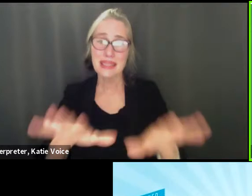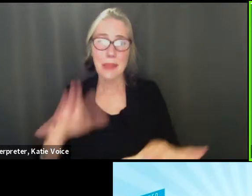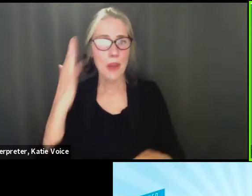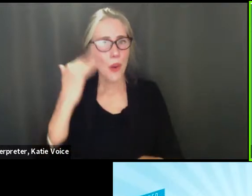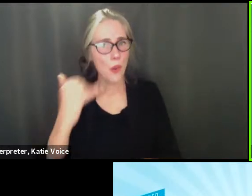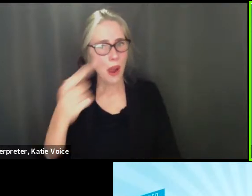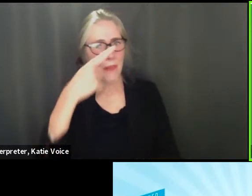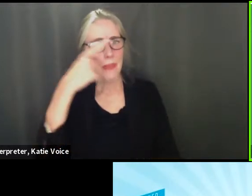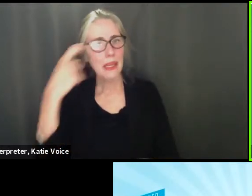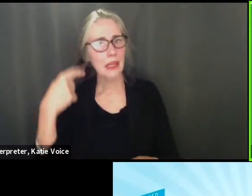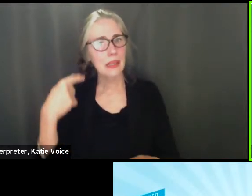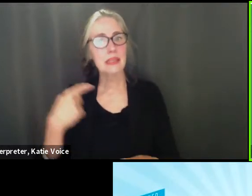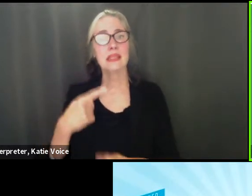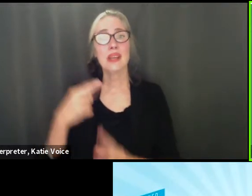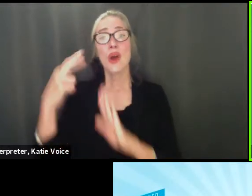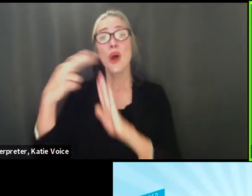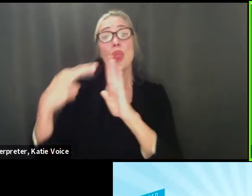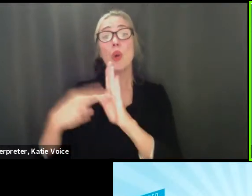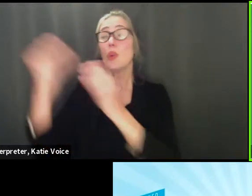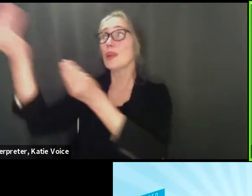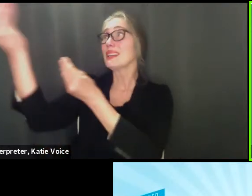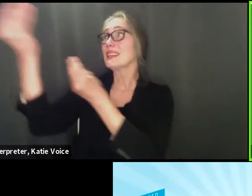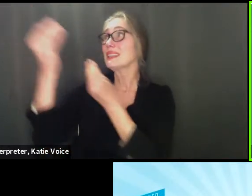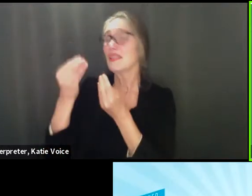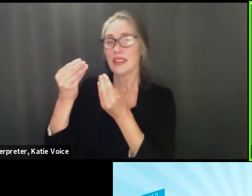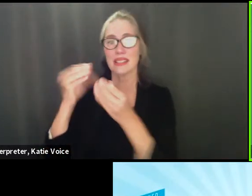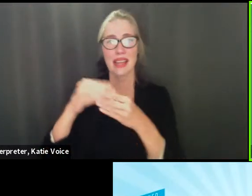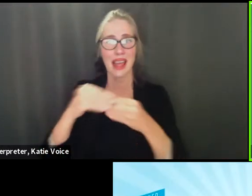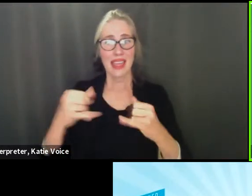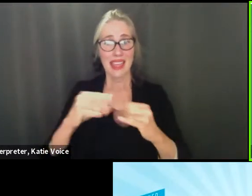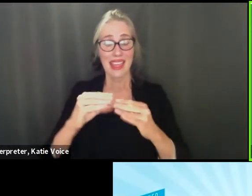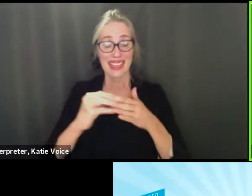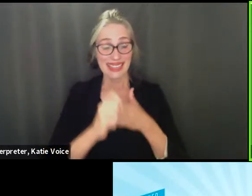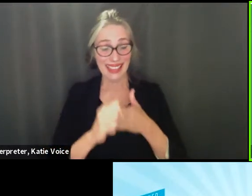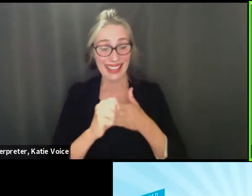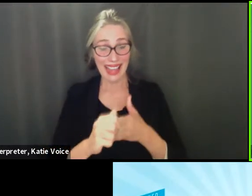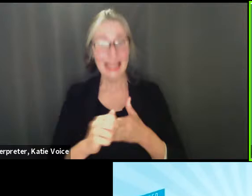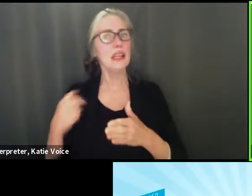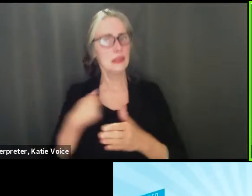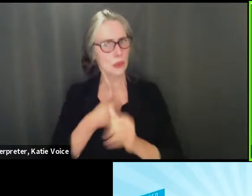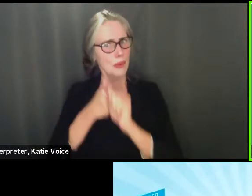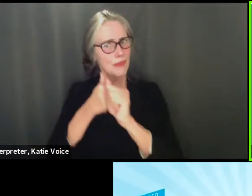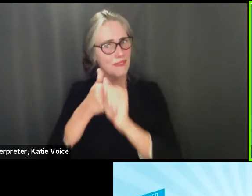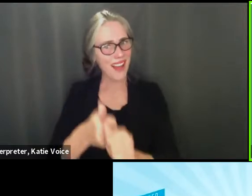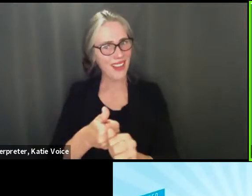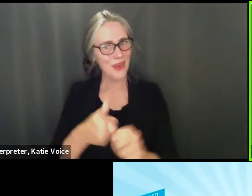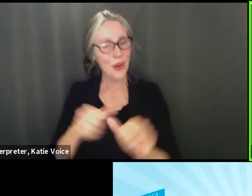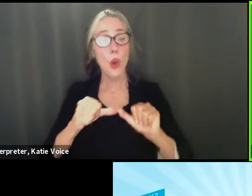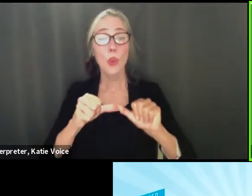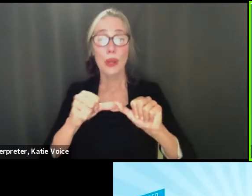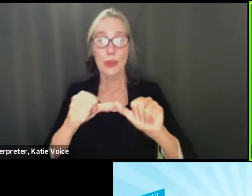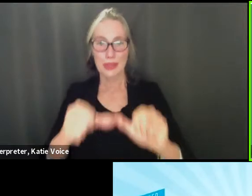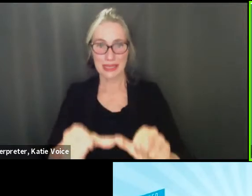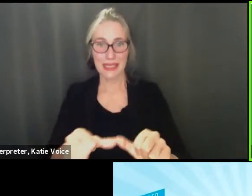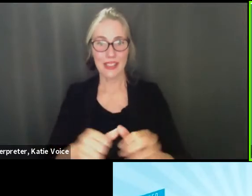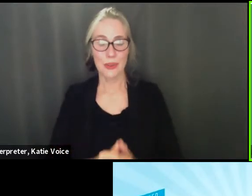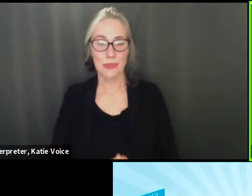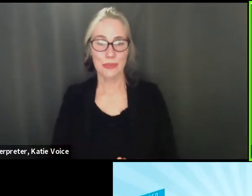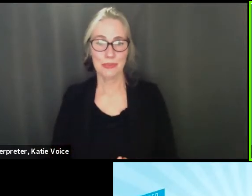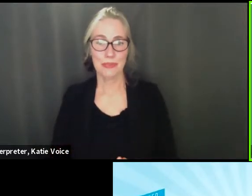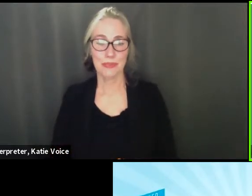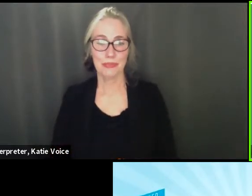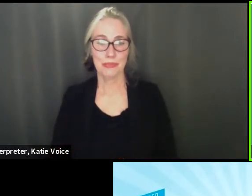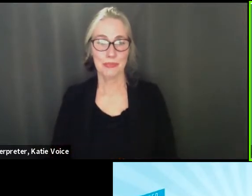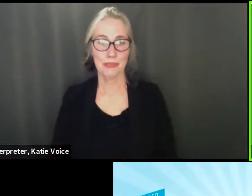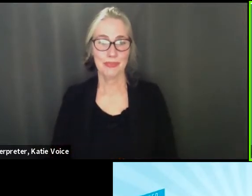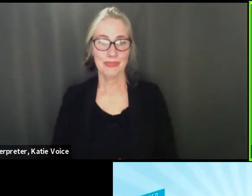have followed the rules and the guidelines. We're going to continue to do that. The good news, the little ray